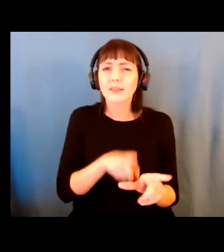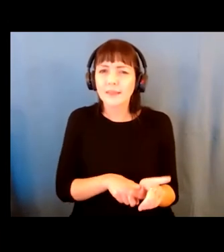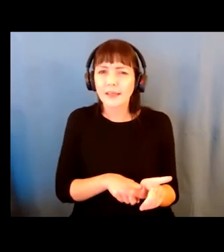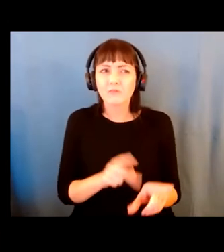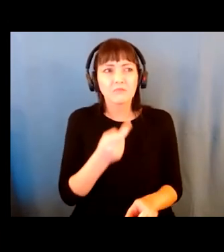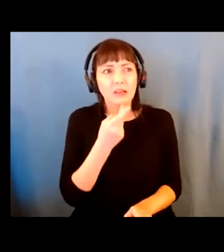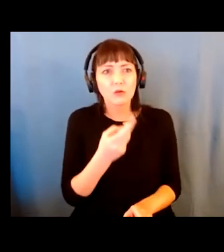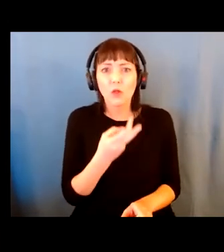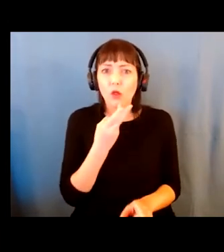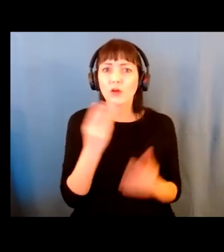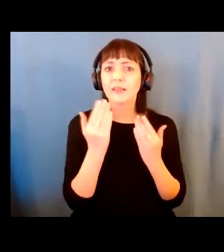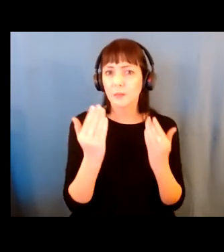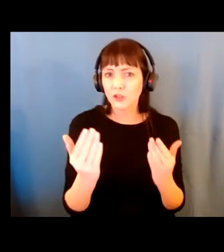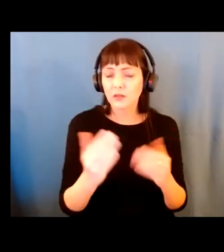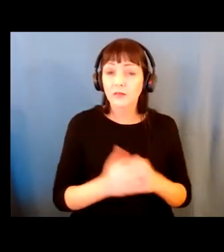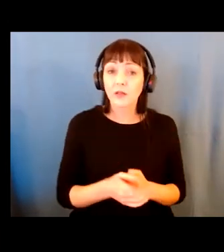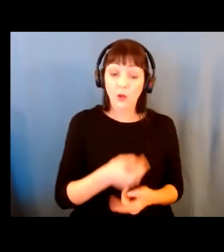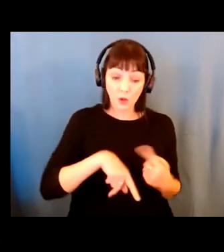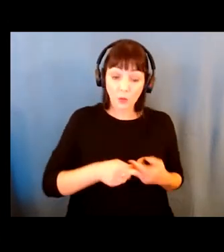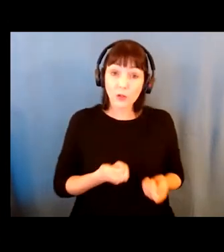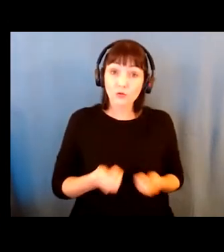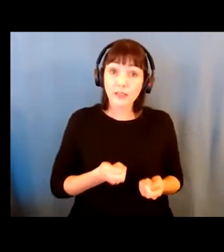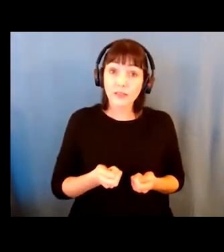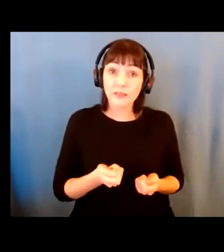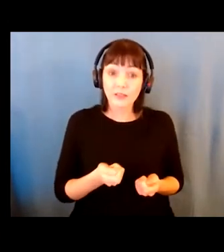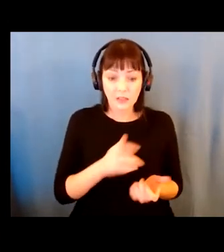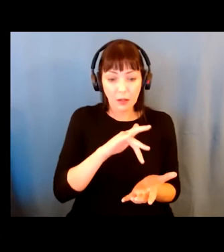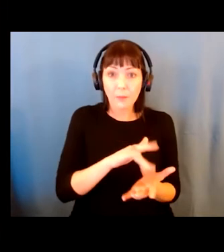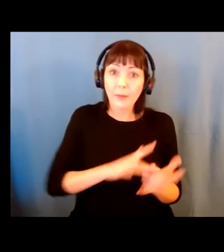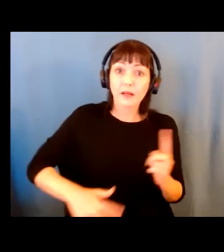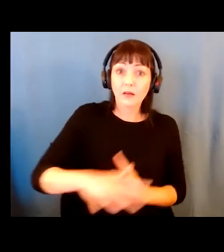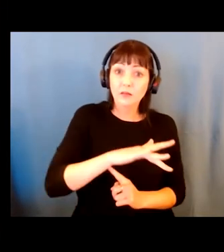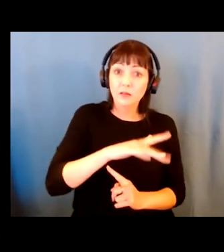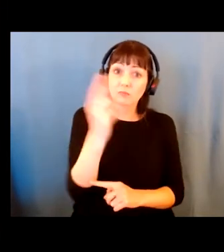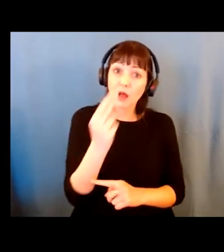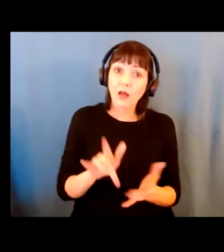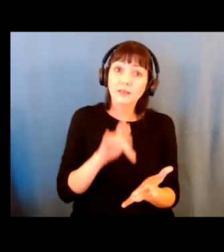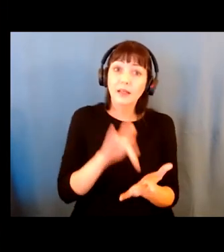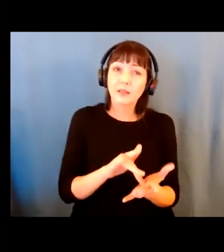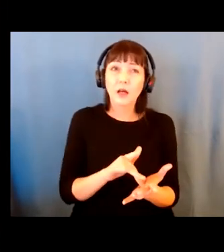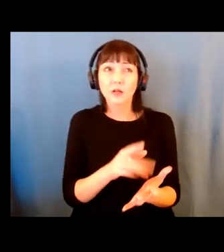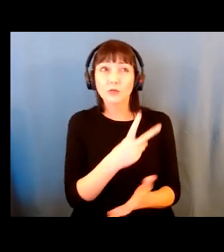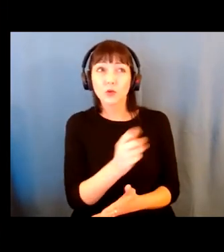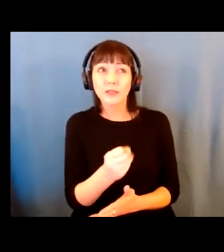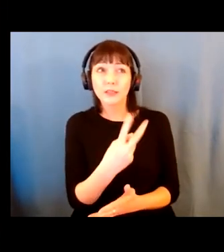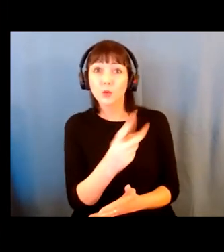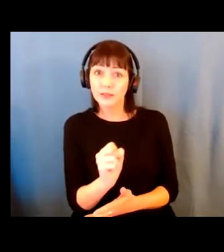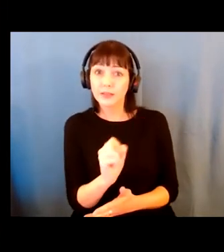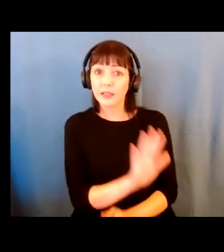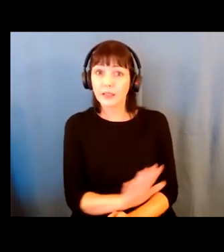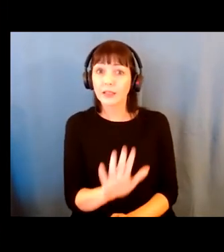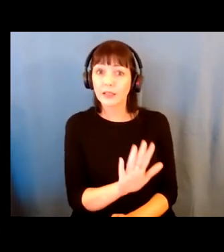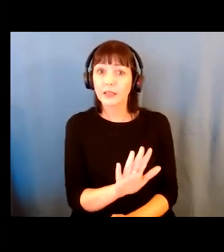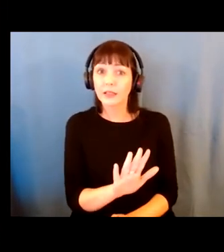exhibition we've done. We did a curated exhibition at the Midlands Art Centre as well. In